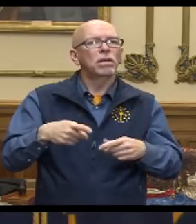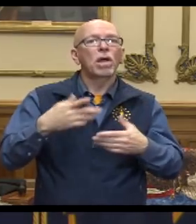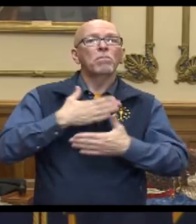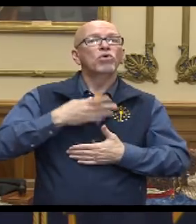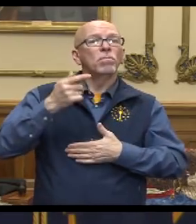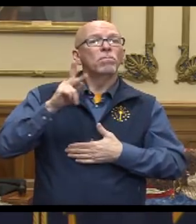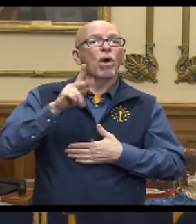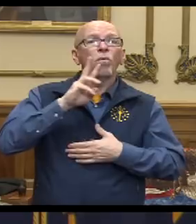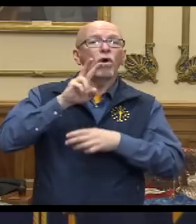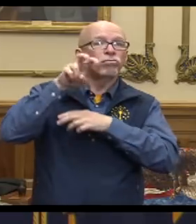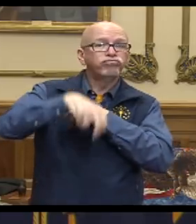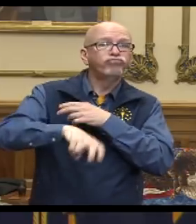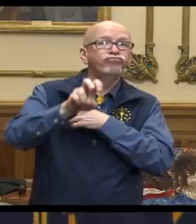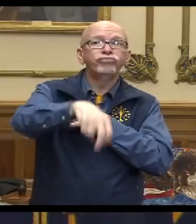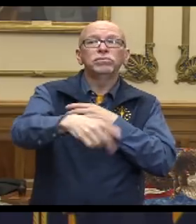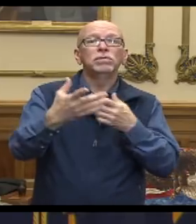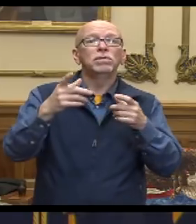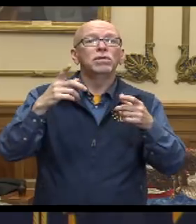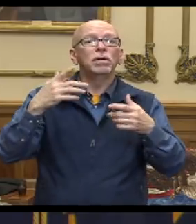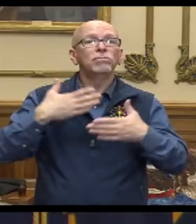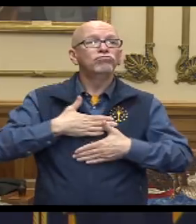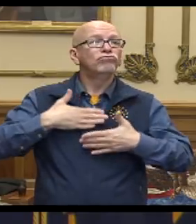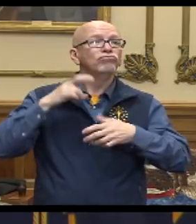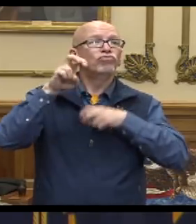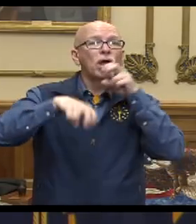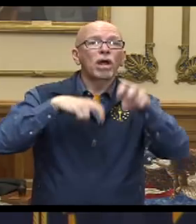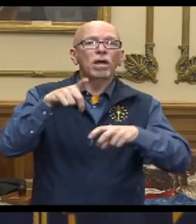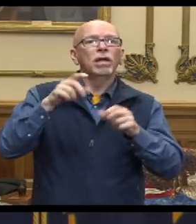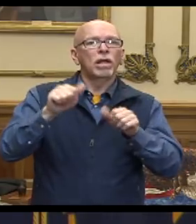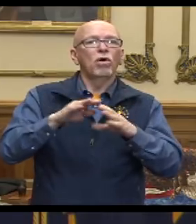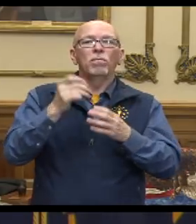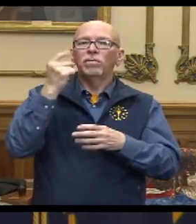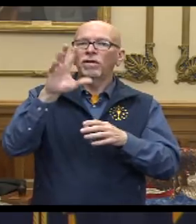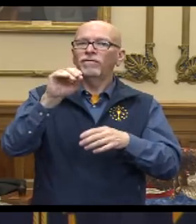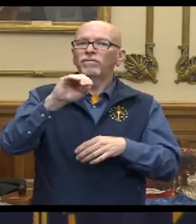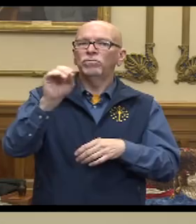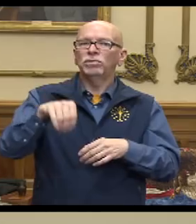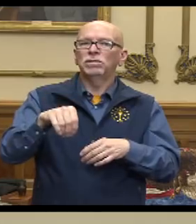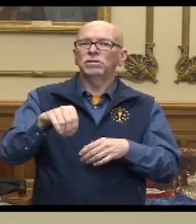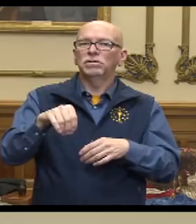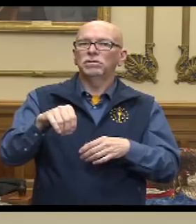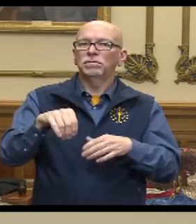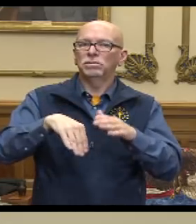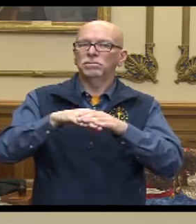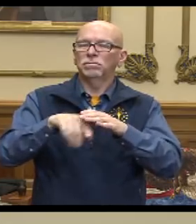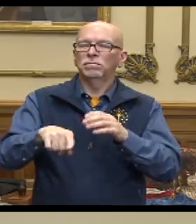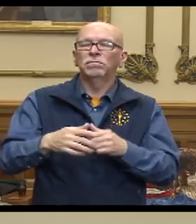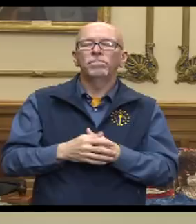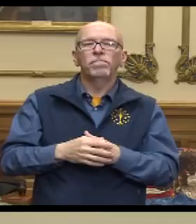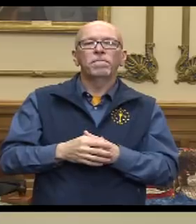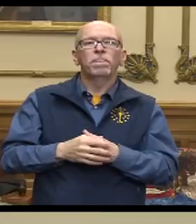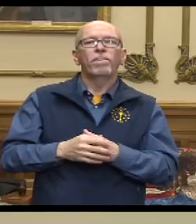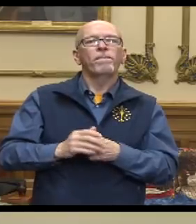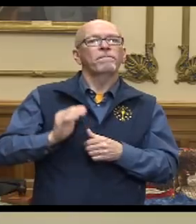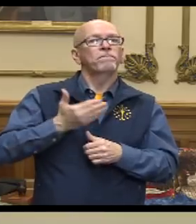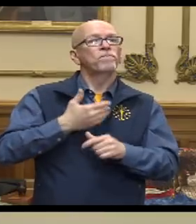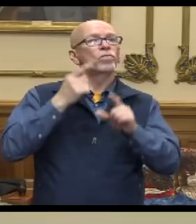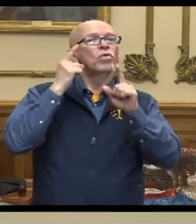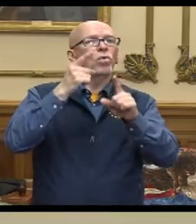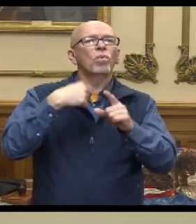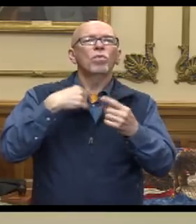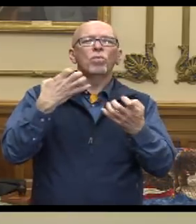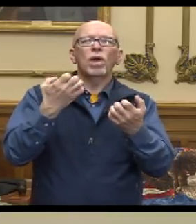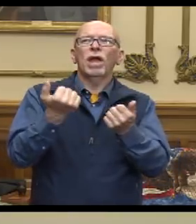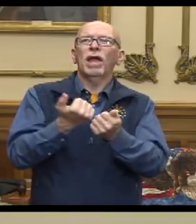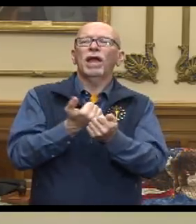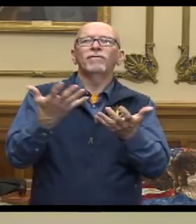water parks, and like facilities may open at 50% capacity. Our goal is to have all areas